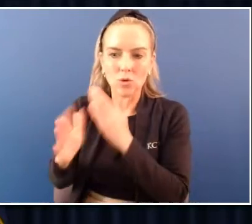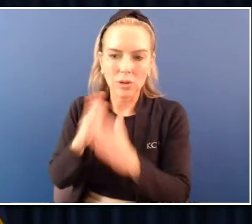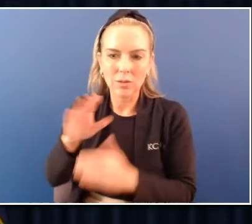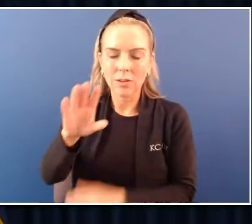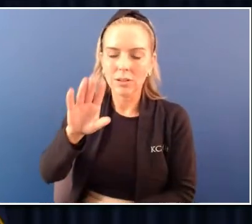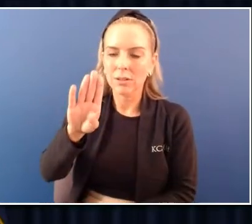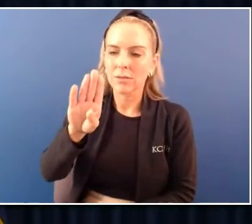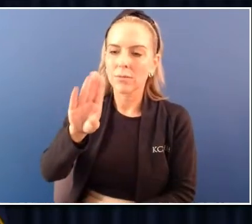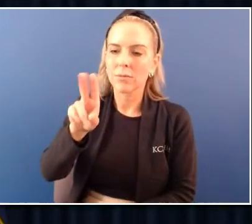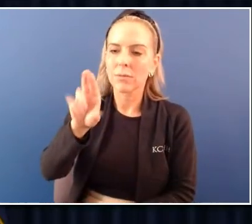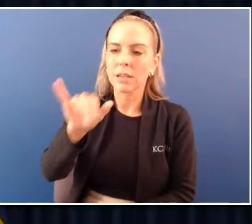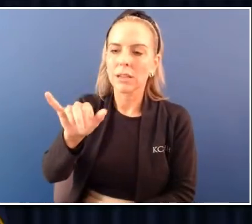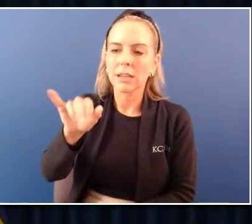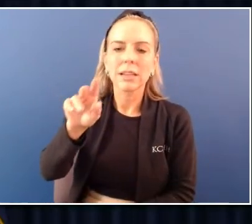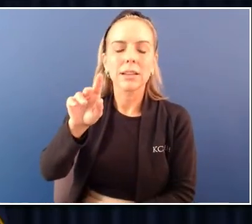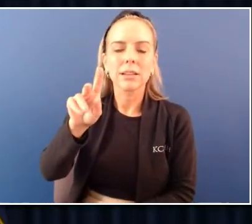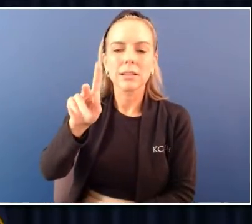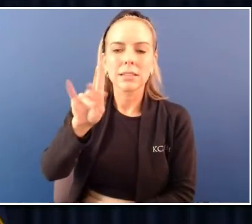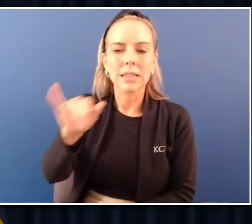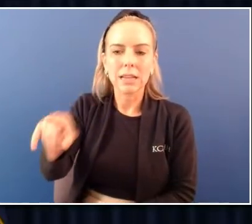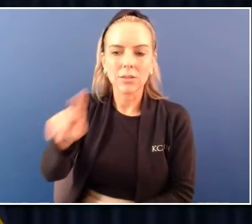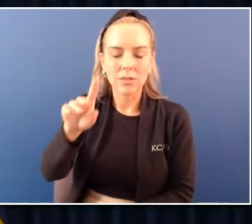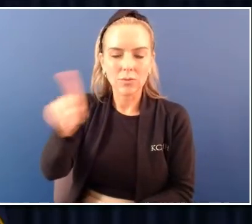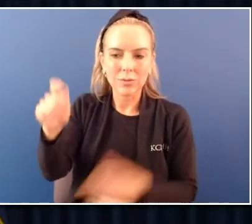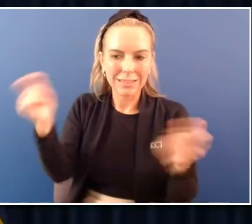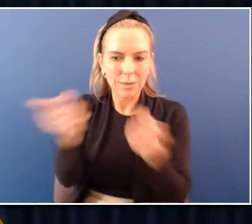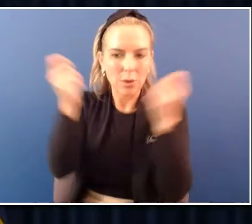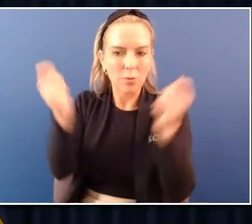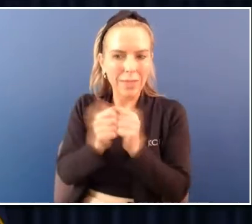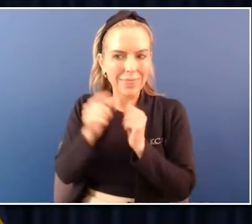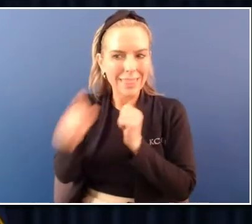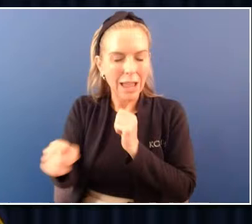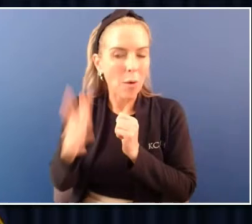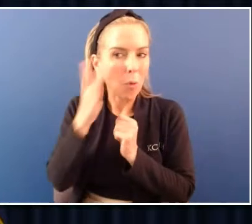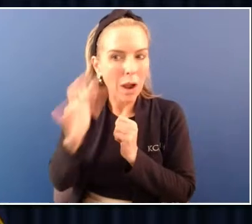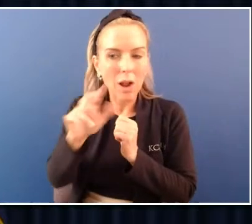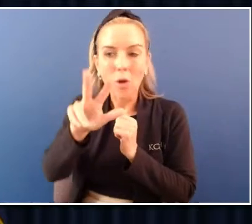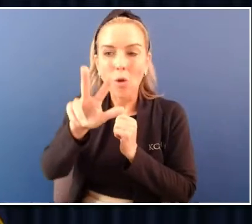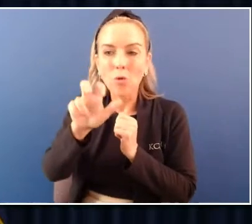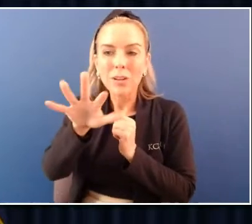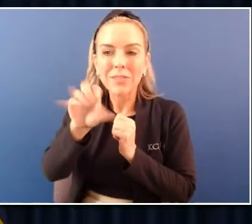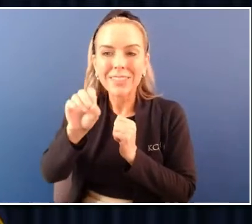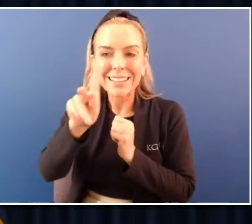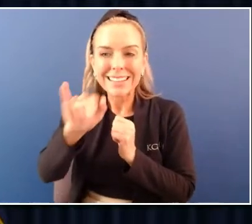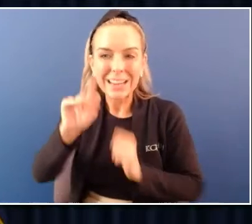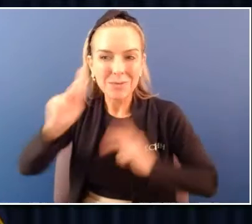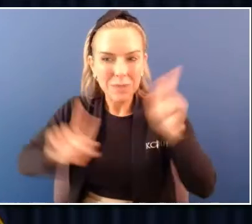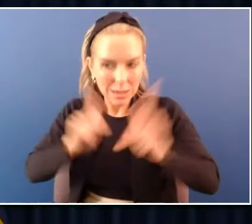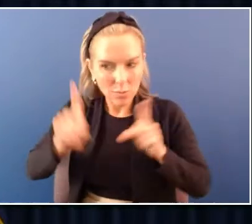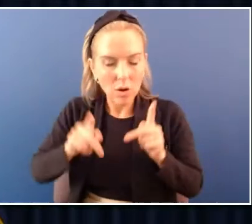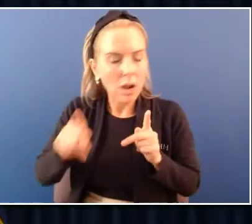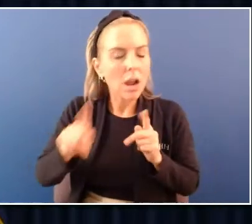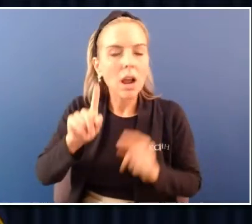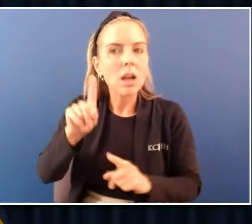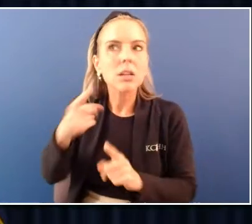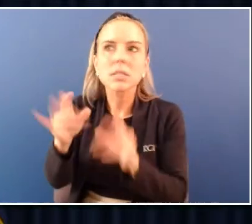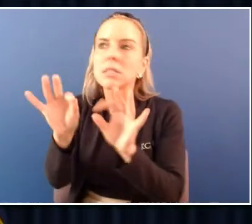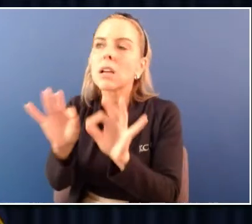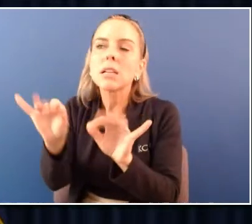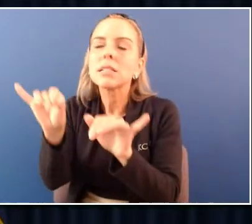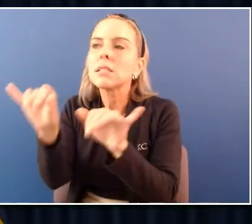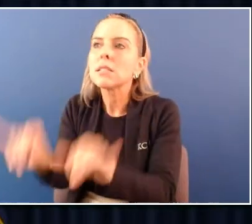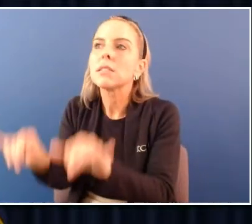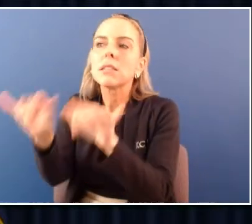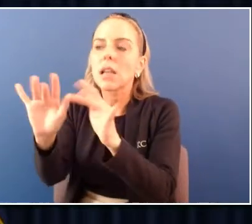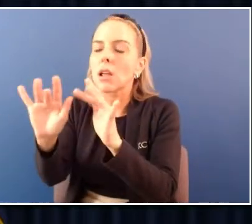of 350, as we celebrated with them, because for those 350 Kentuckians, that's just as important as internet